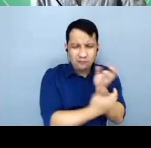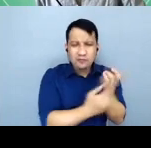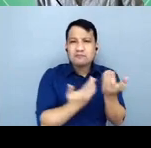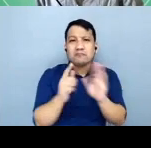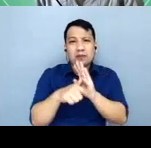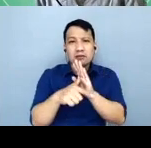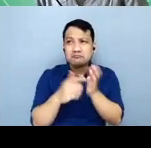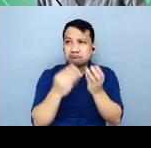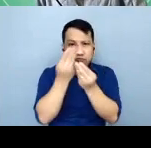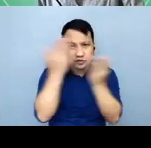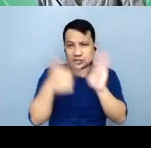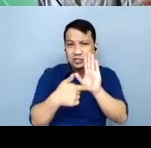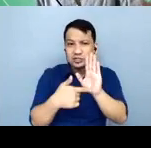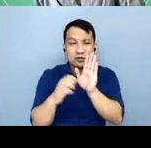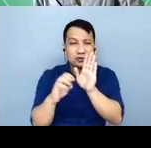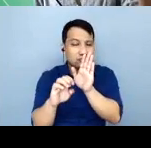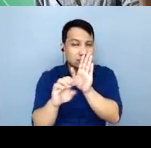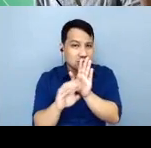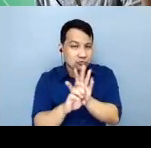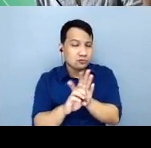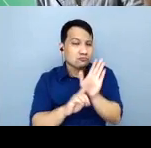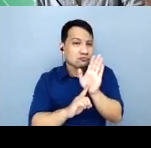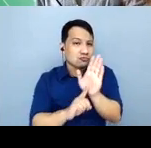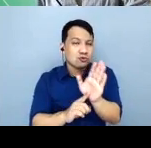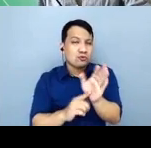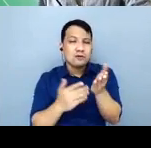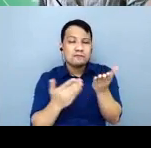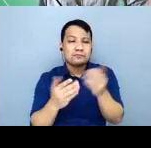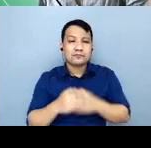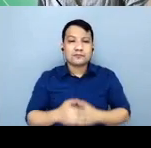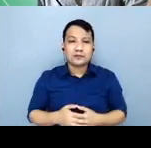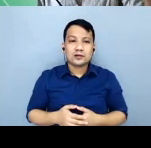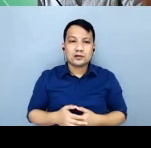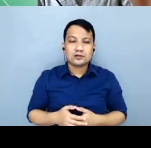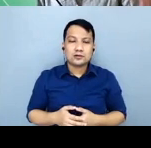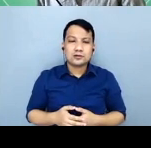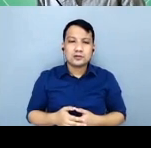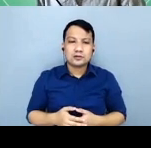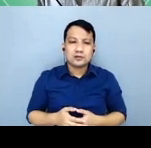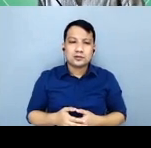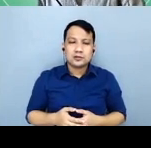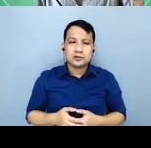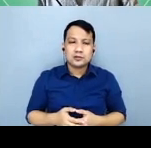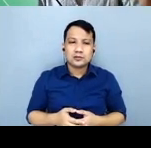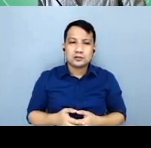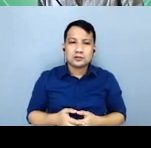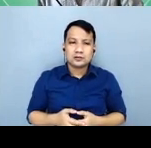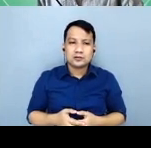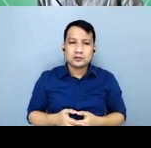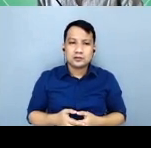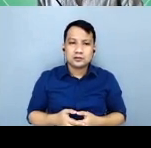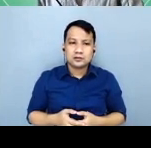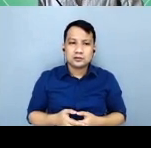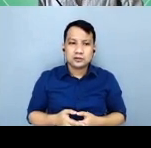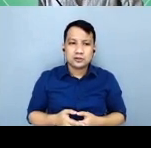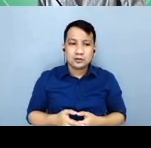a form of eco-label that functions. But the truth of the matter is that the way that the attention has